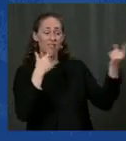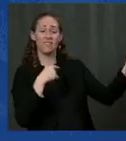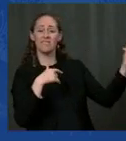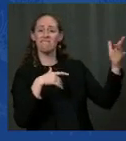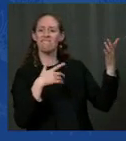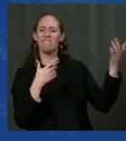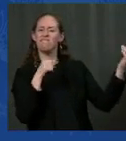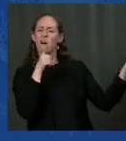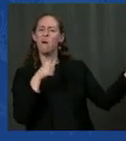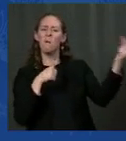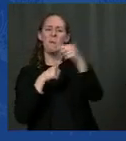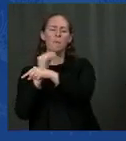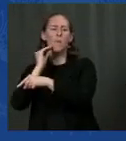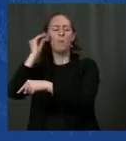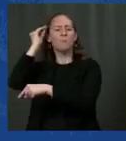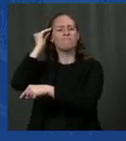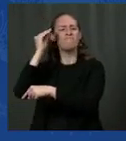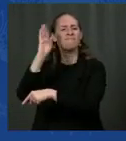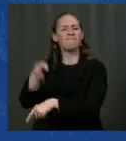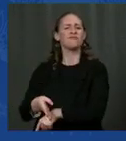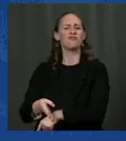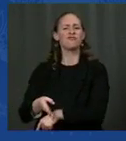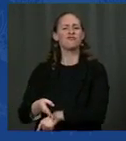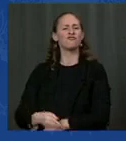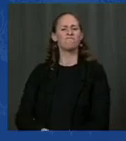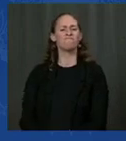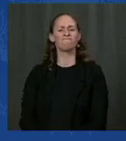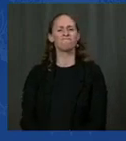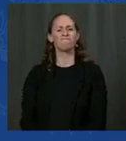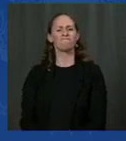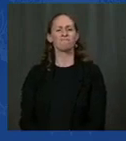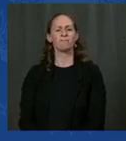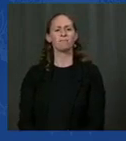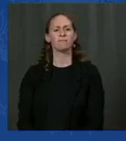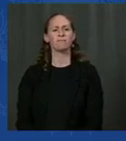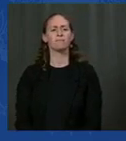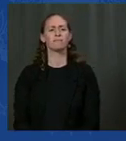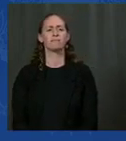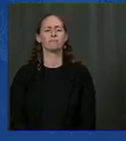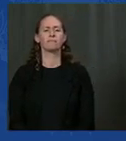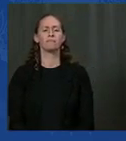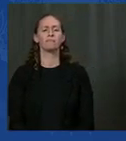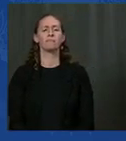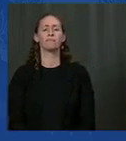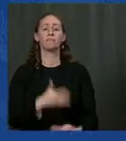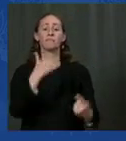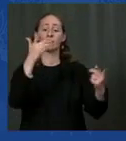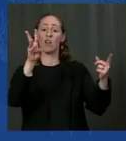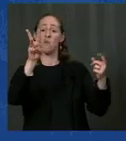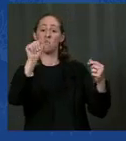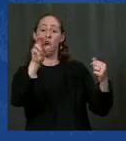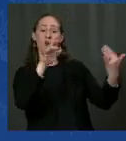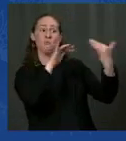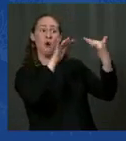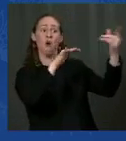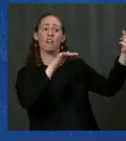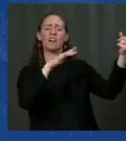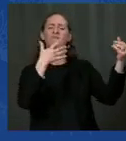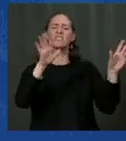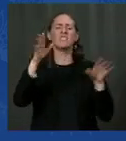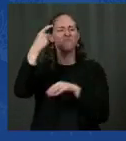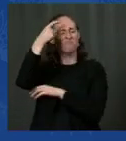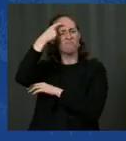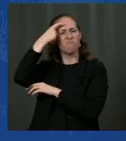they will carry with them their whole lives. Most tragically, we see in the shocking and